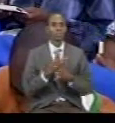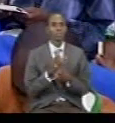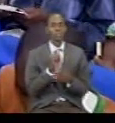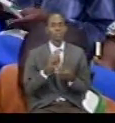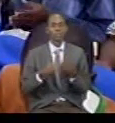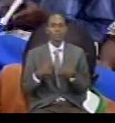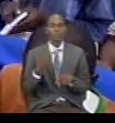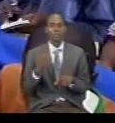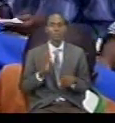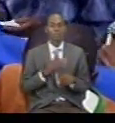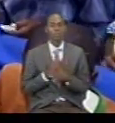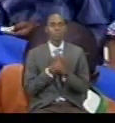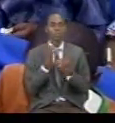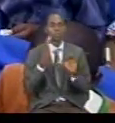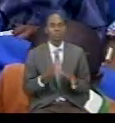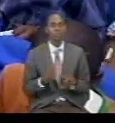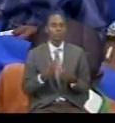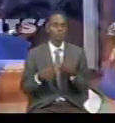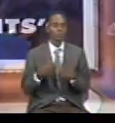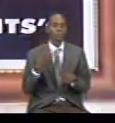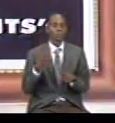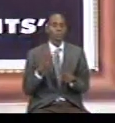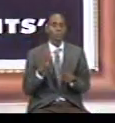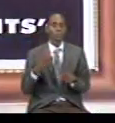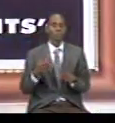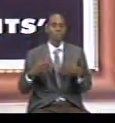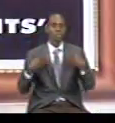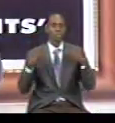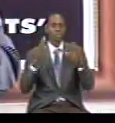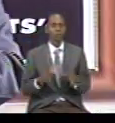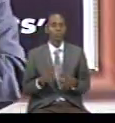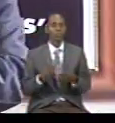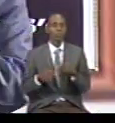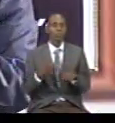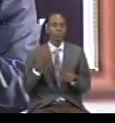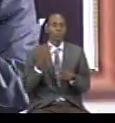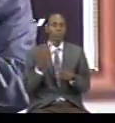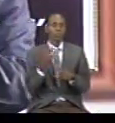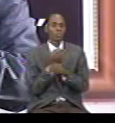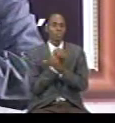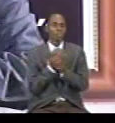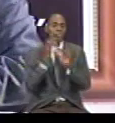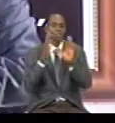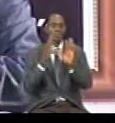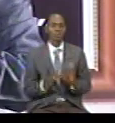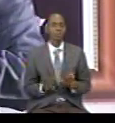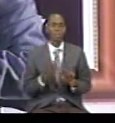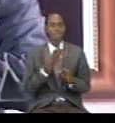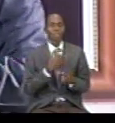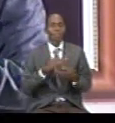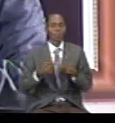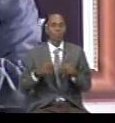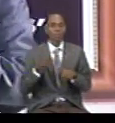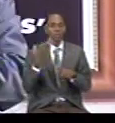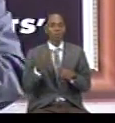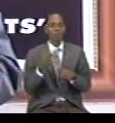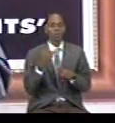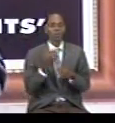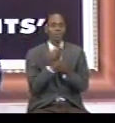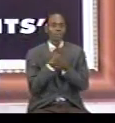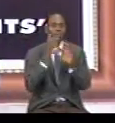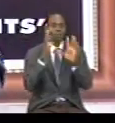of our Savior. A friend of the Healer. A friend of the Redeemer. A friend of the Deliverer. And he will deliver you every time